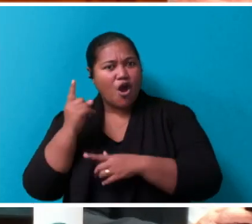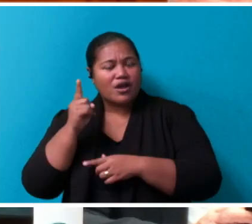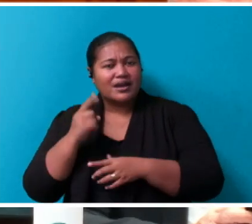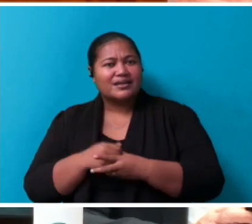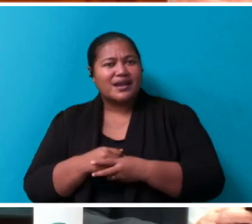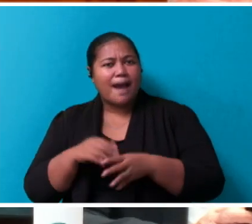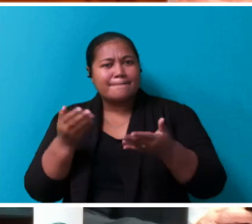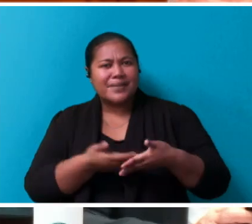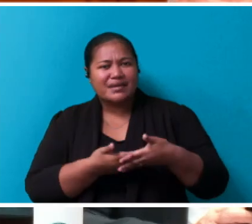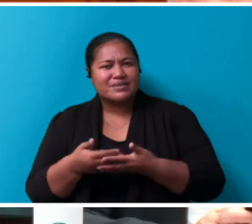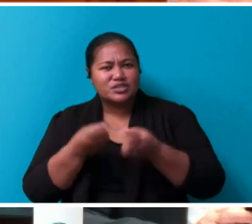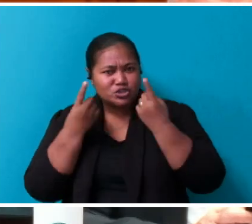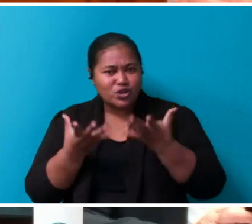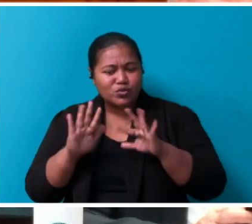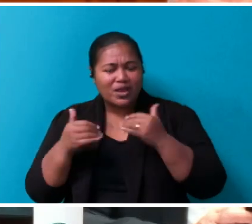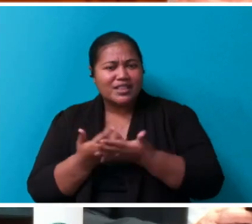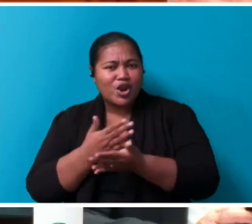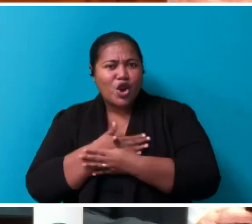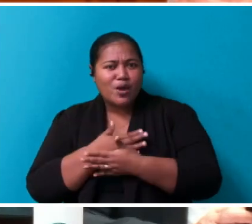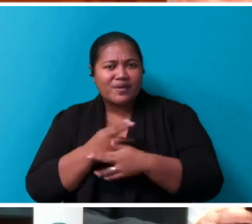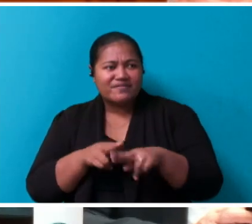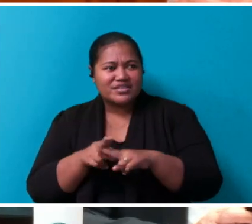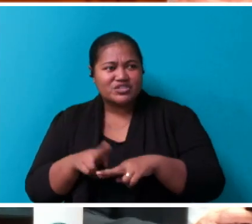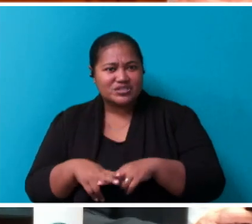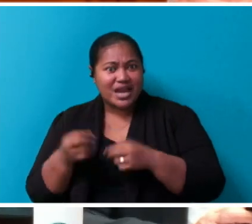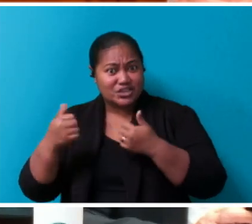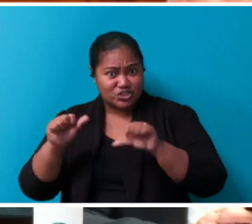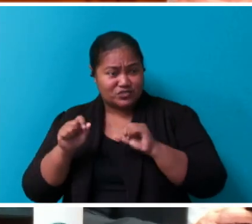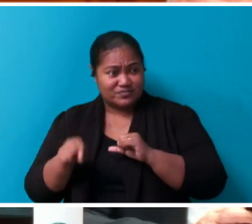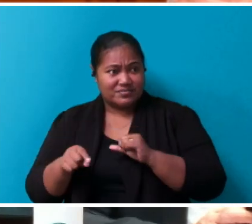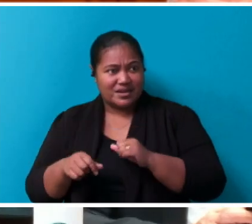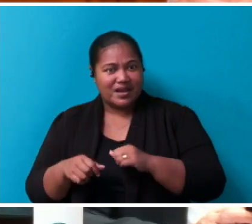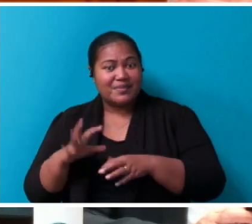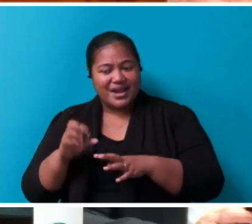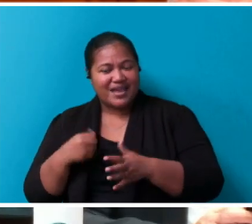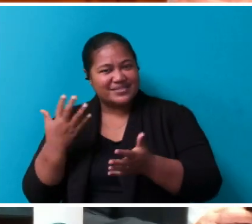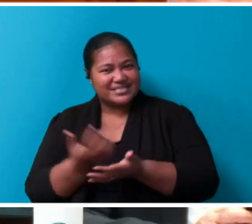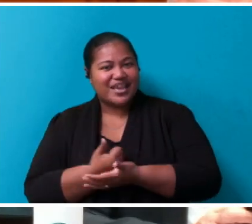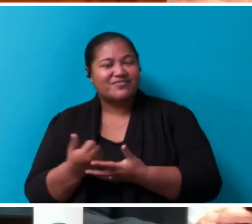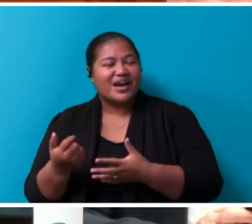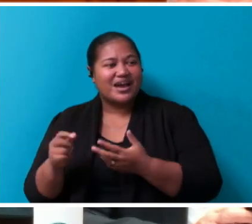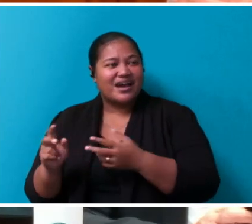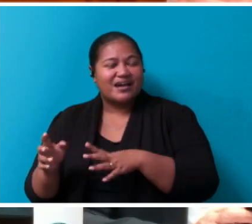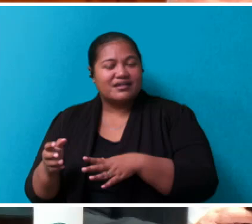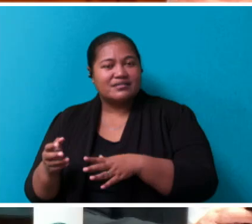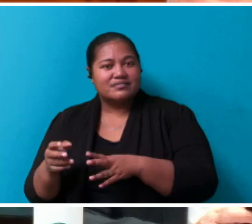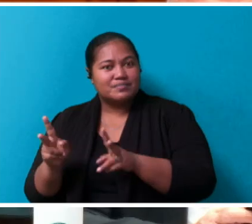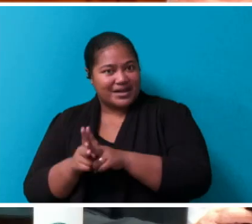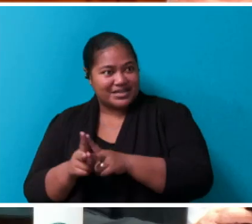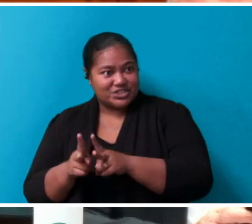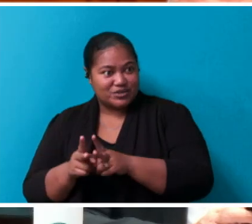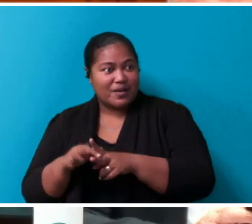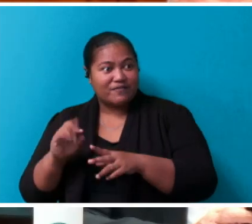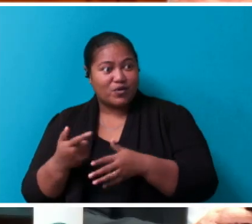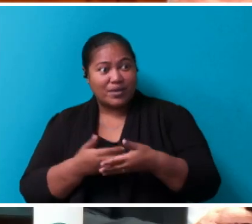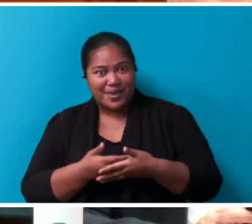Fiji, achieving a major milestone by securing a partnership with Baby City, marking the first time a Fijian